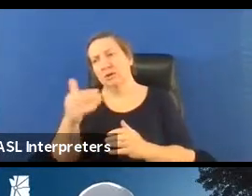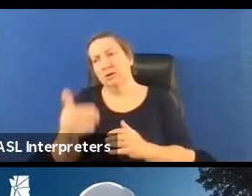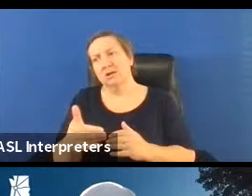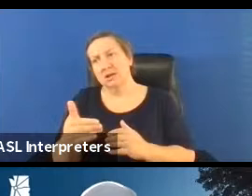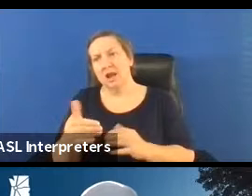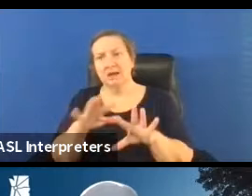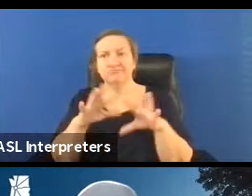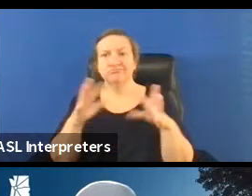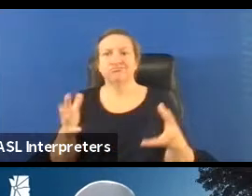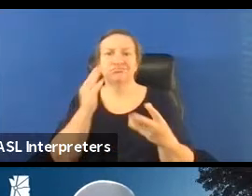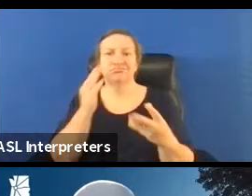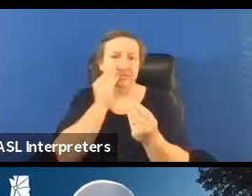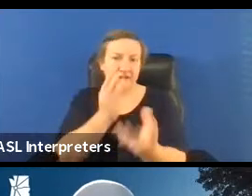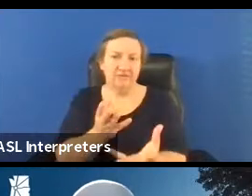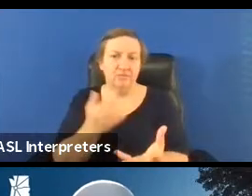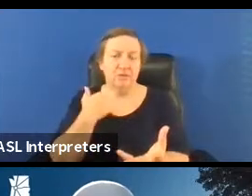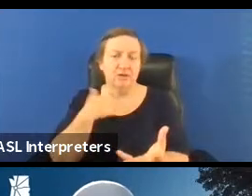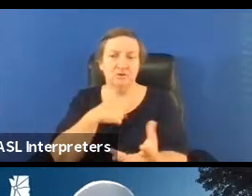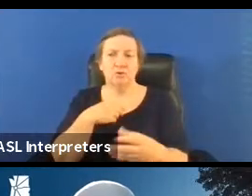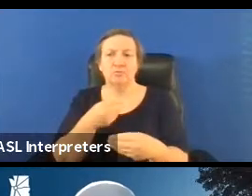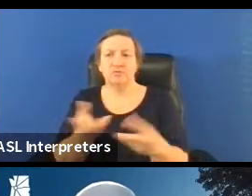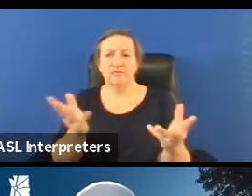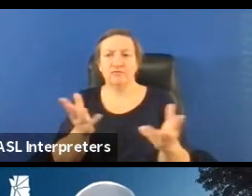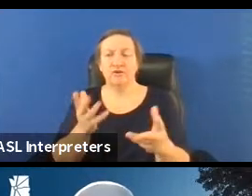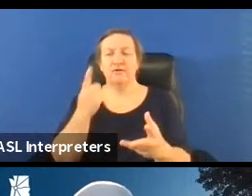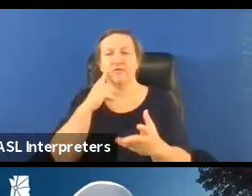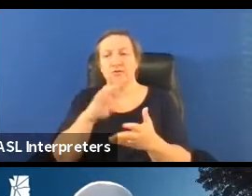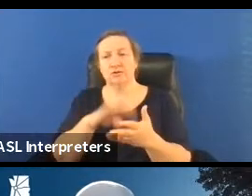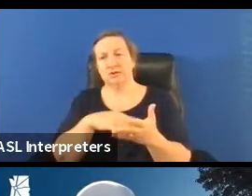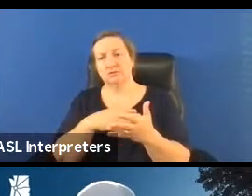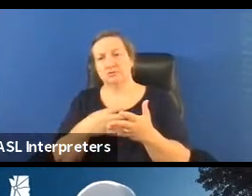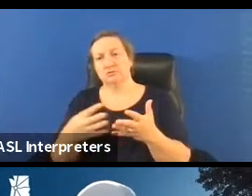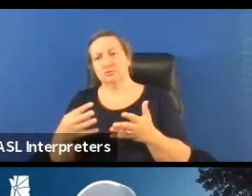of information that we provide to you for a schedule.